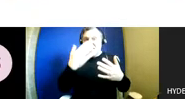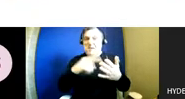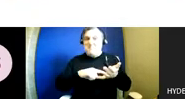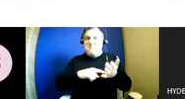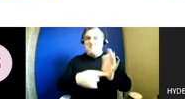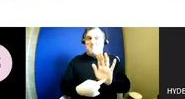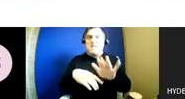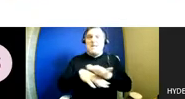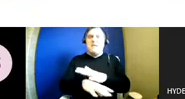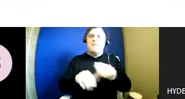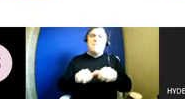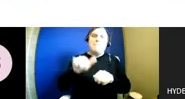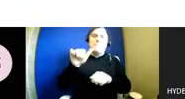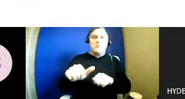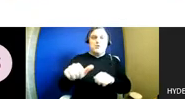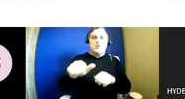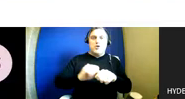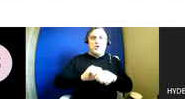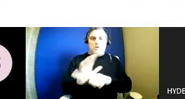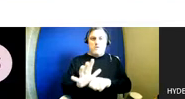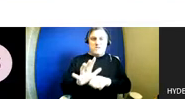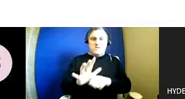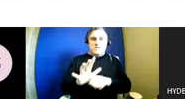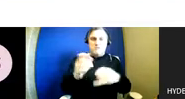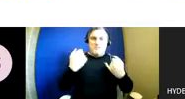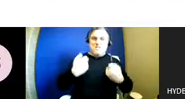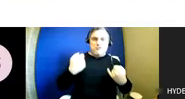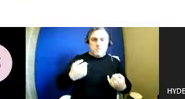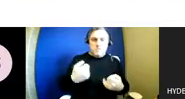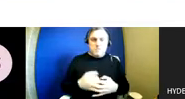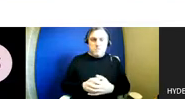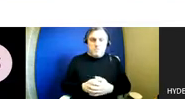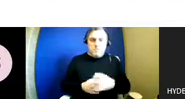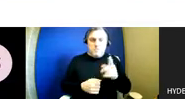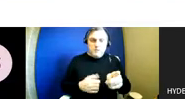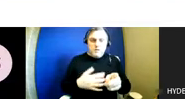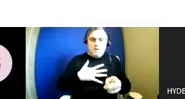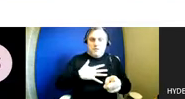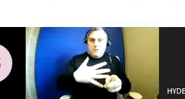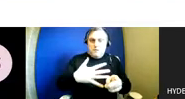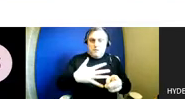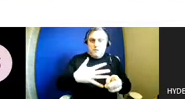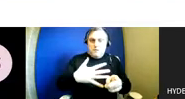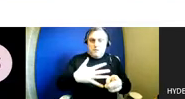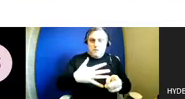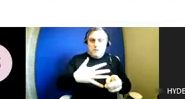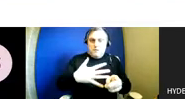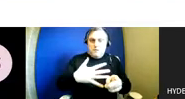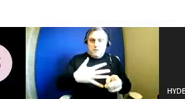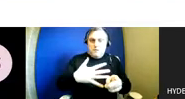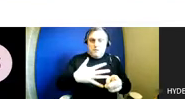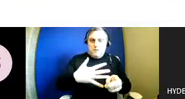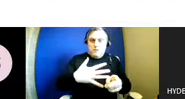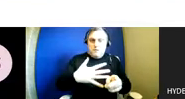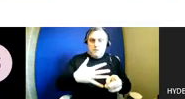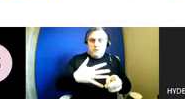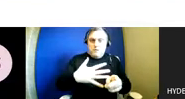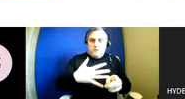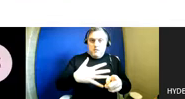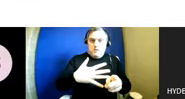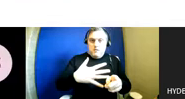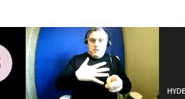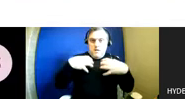in the post-COVID syndrome list. So respiratory, which is lungs, breathlessness, cough, which you're